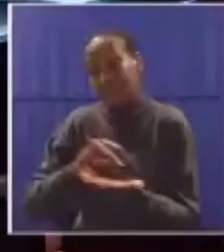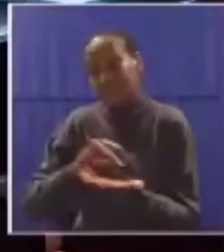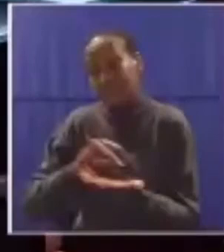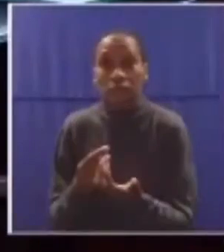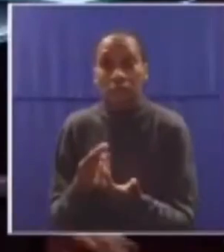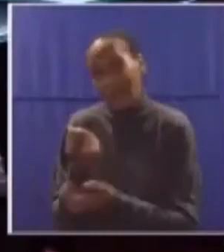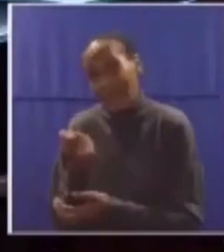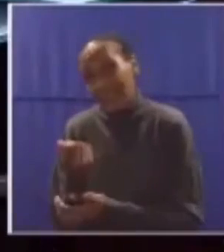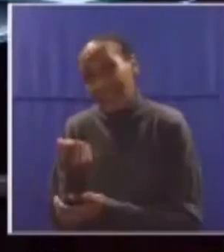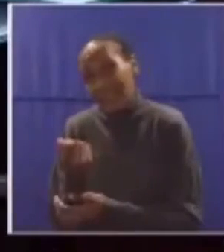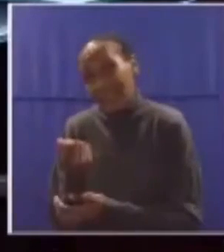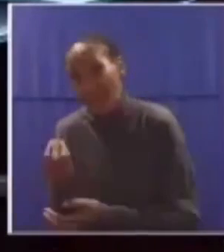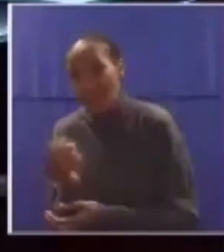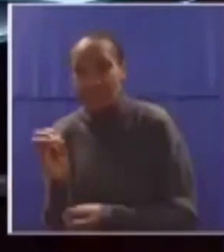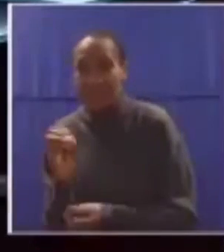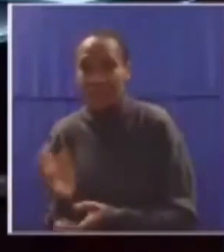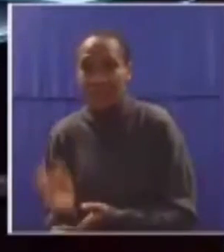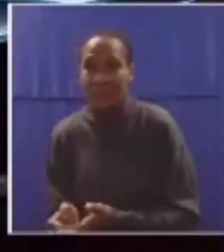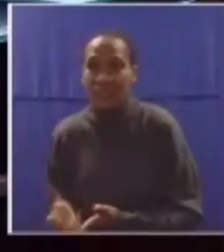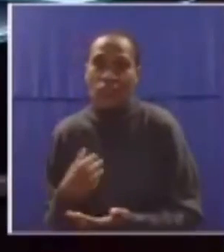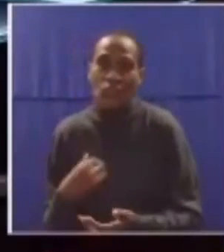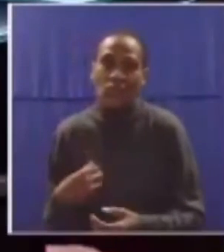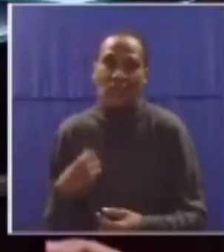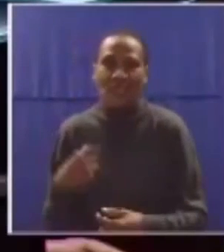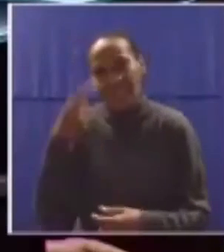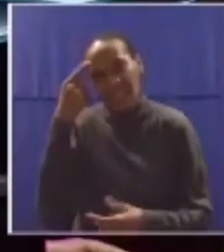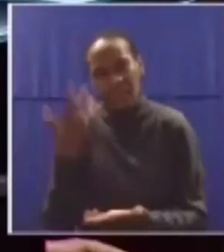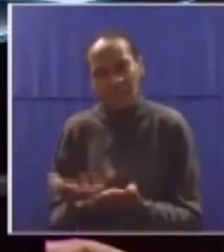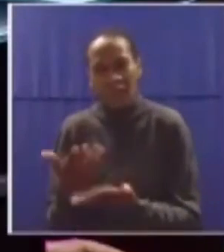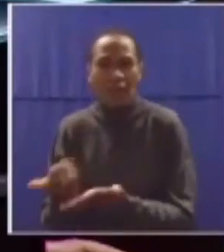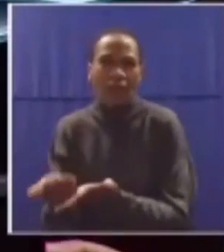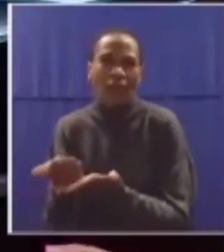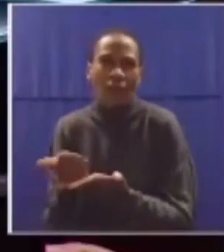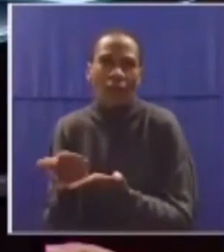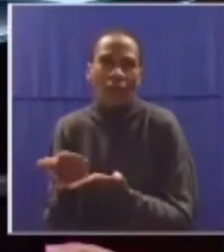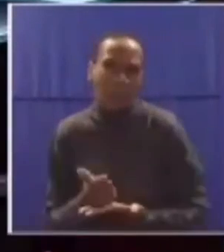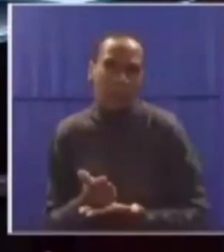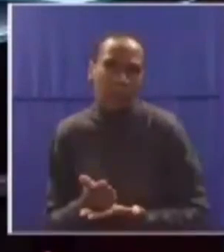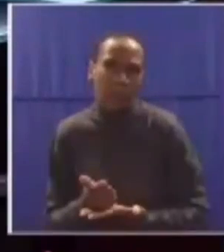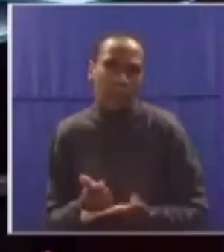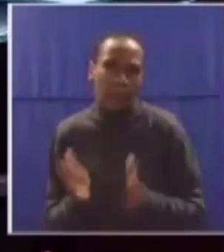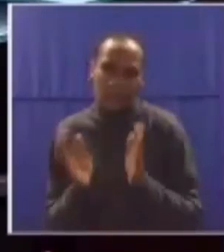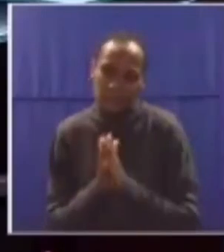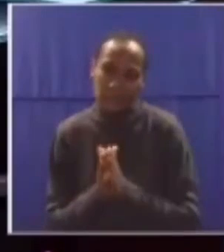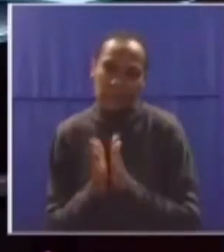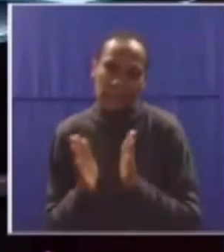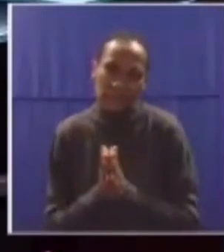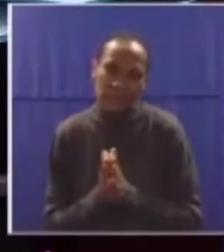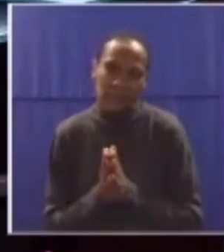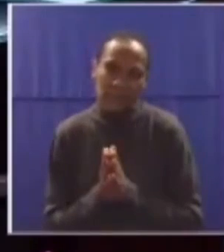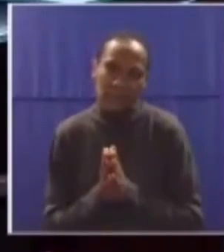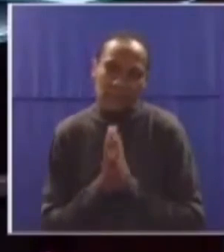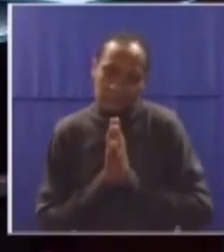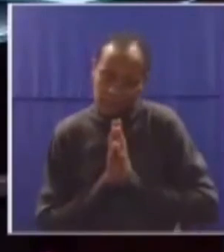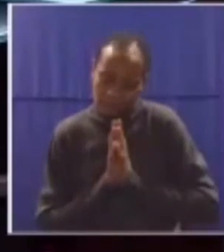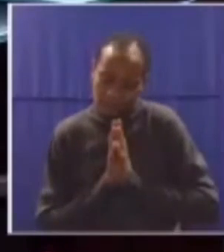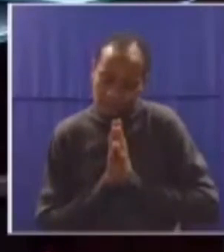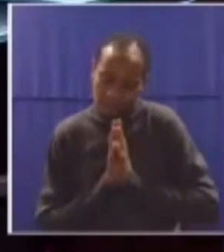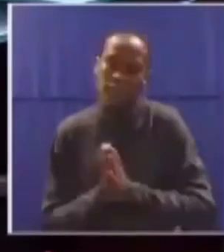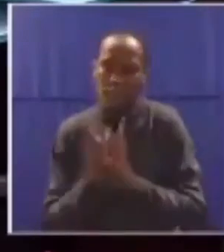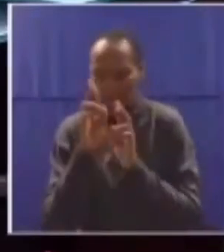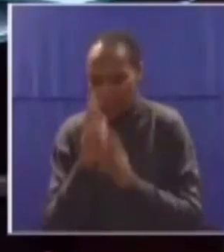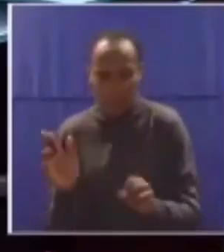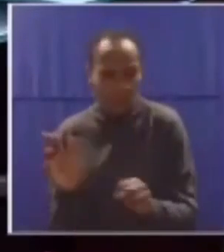and lots of other things. So I think it would be very helpful, and I really ask with all humility and